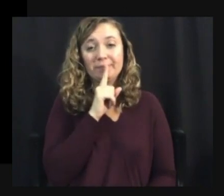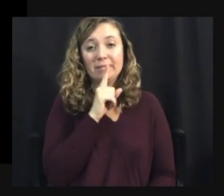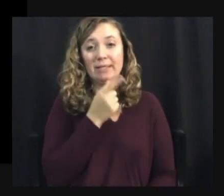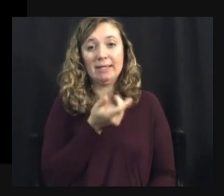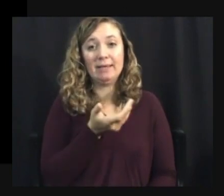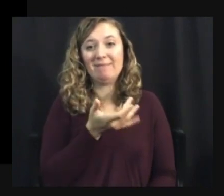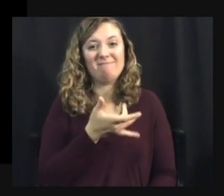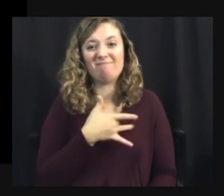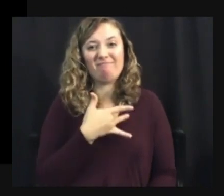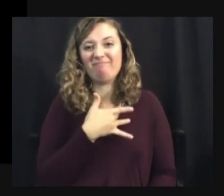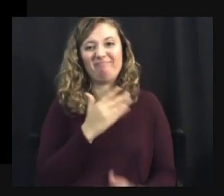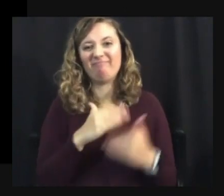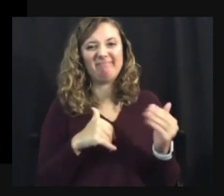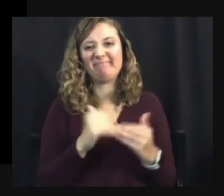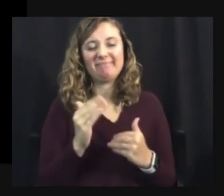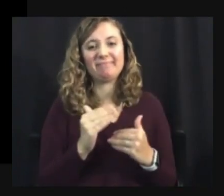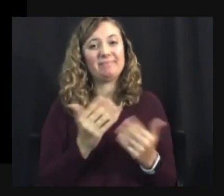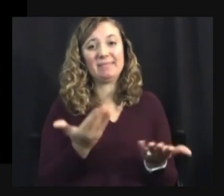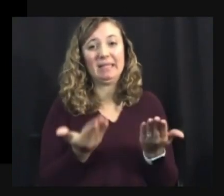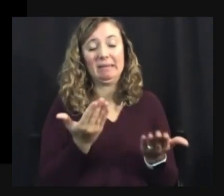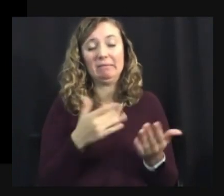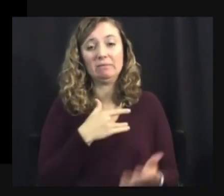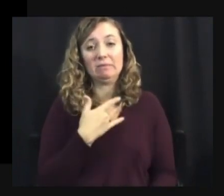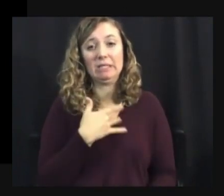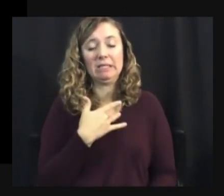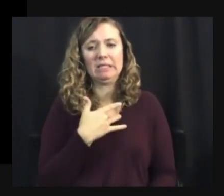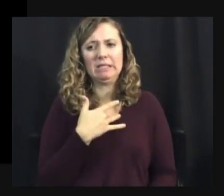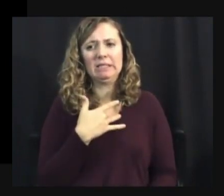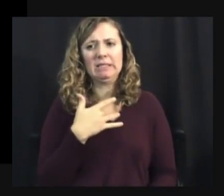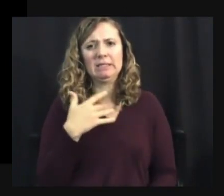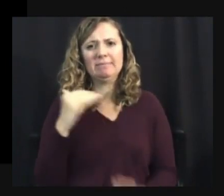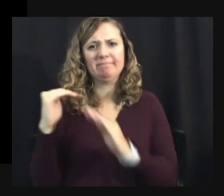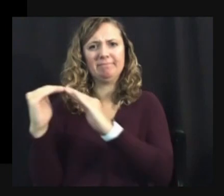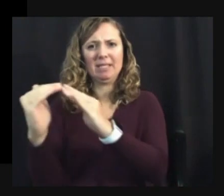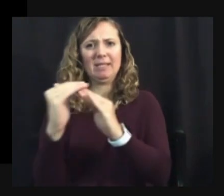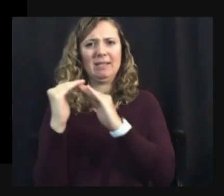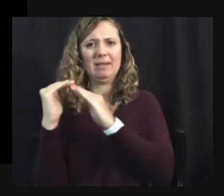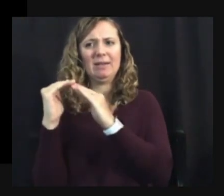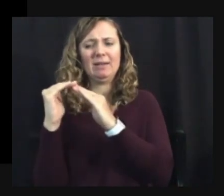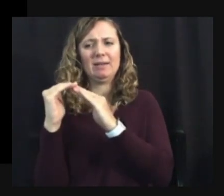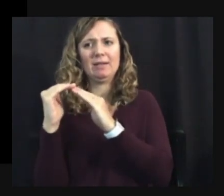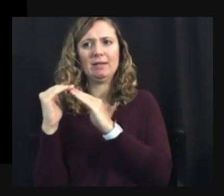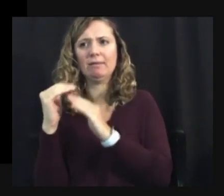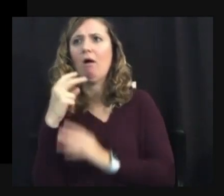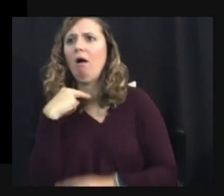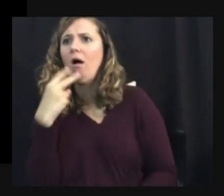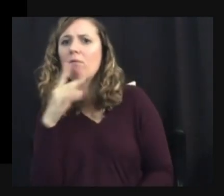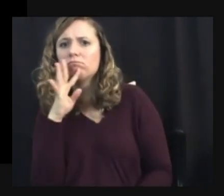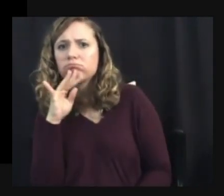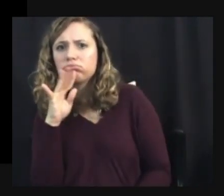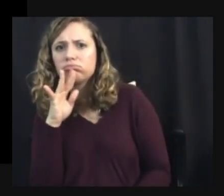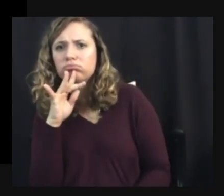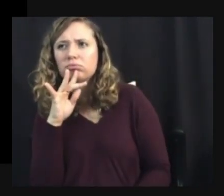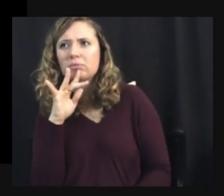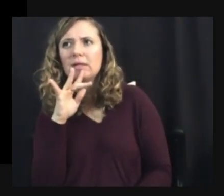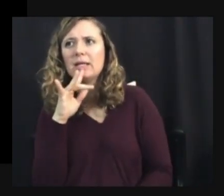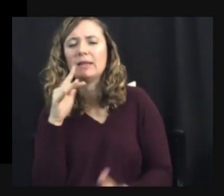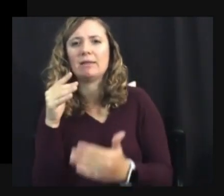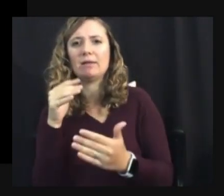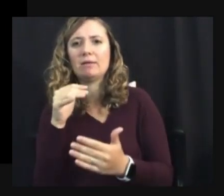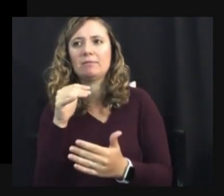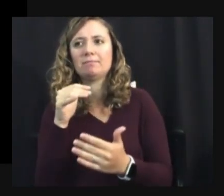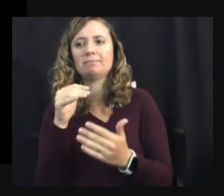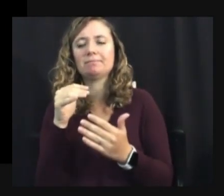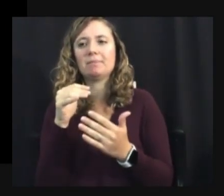feel comfortable. Maybe they feel like other peers in the classroom can speak a lot more, and there's that gap. So they don't